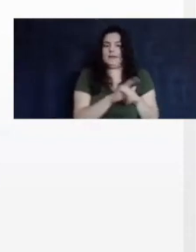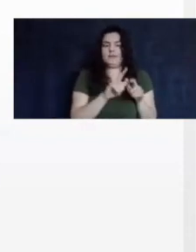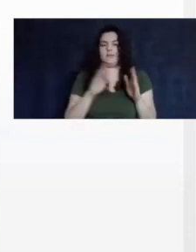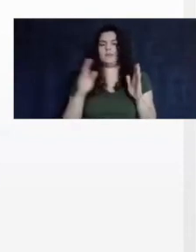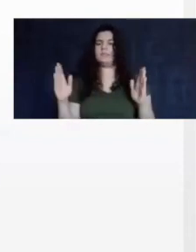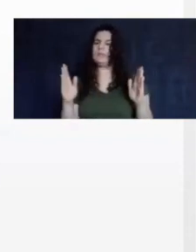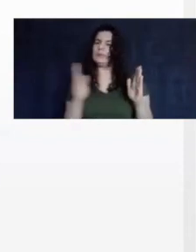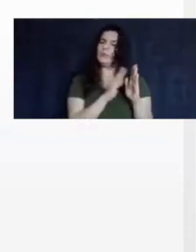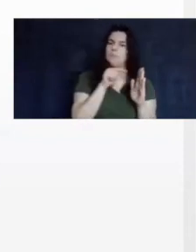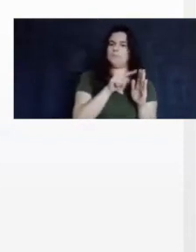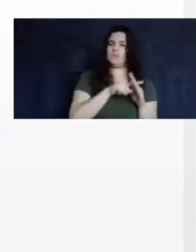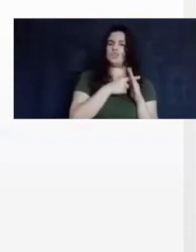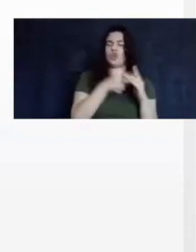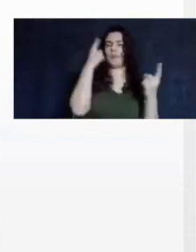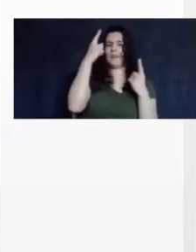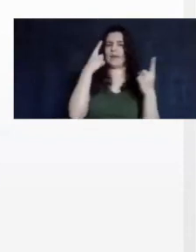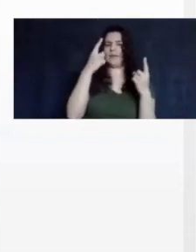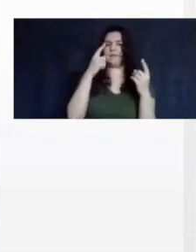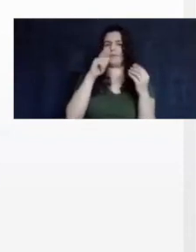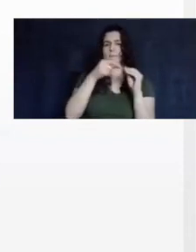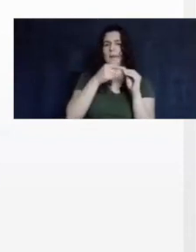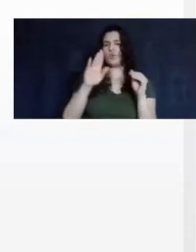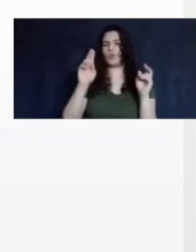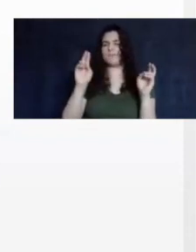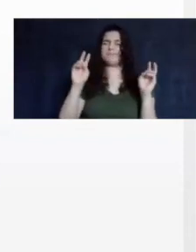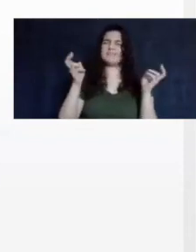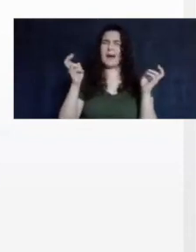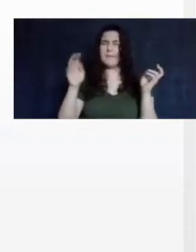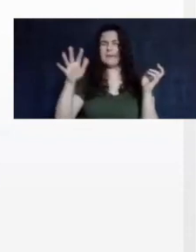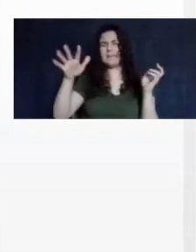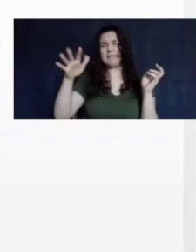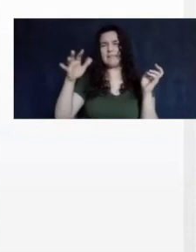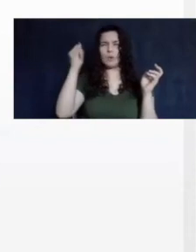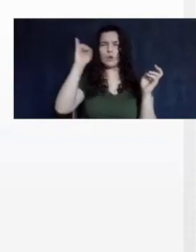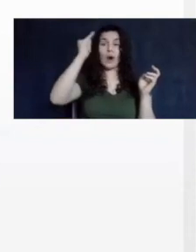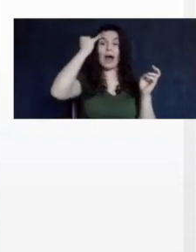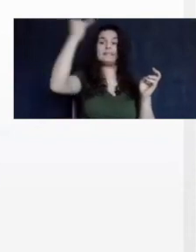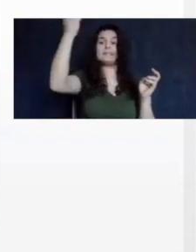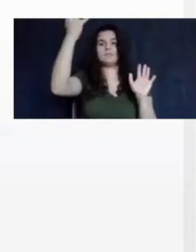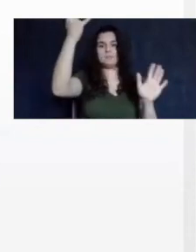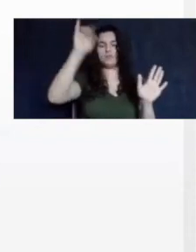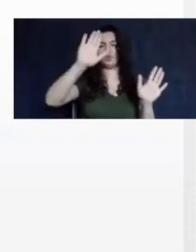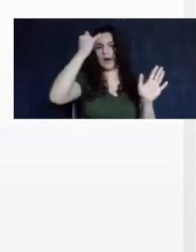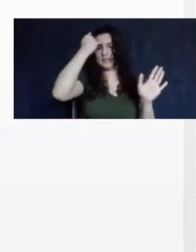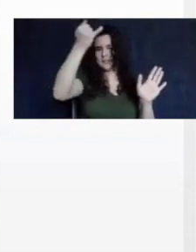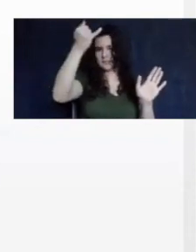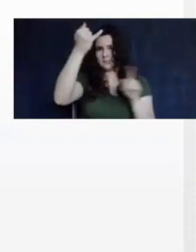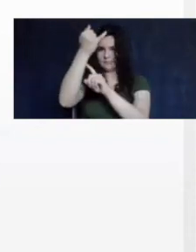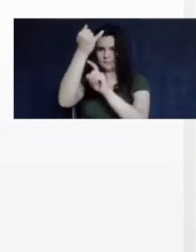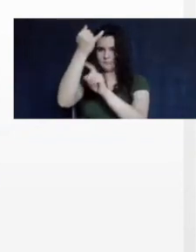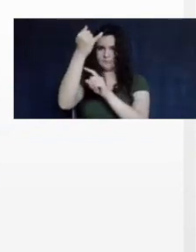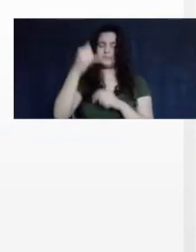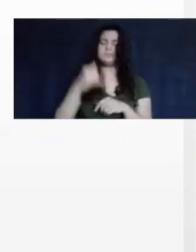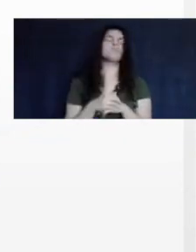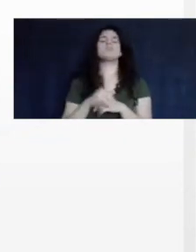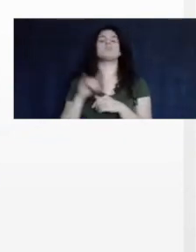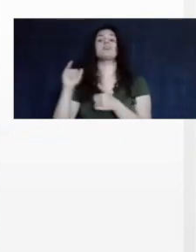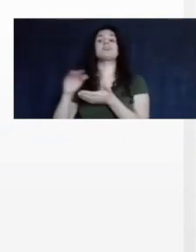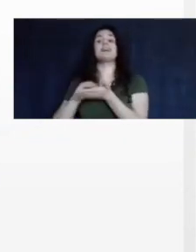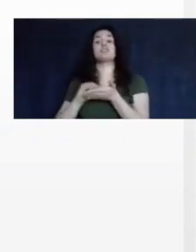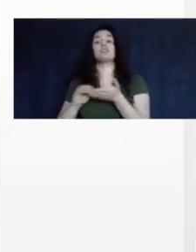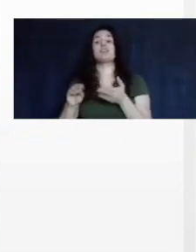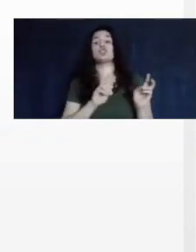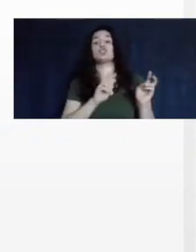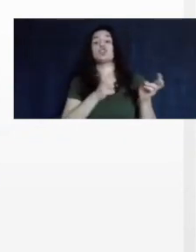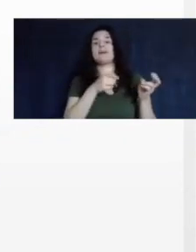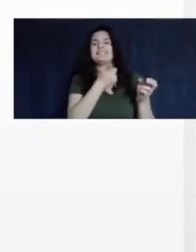great word, though. I like more of the idea of the term idea. Many of you, a dissertation topic is a problem. It's a